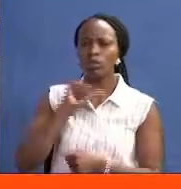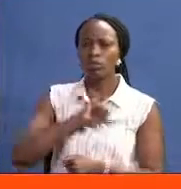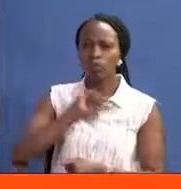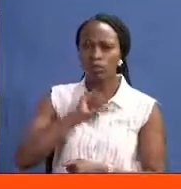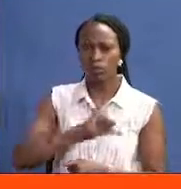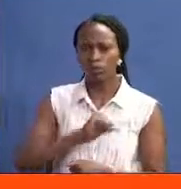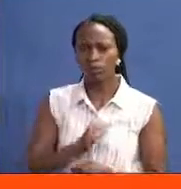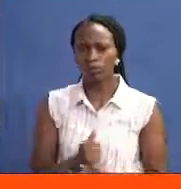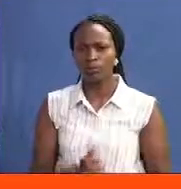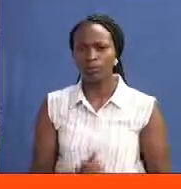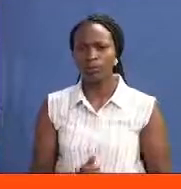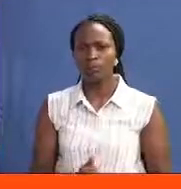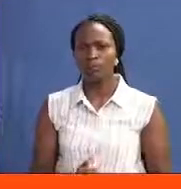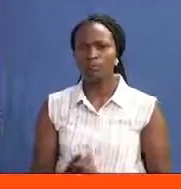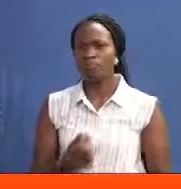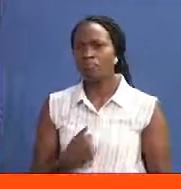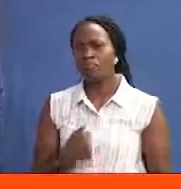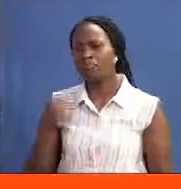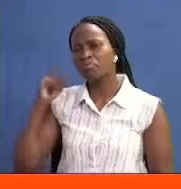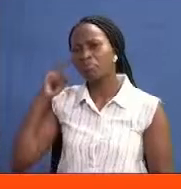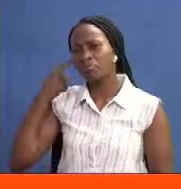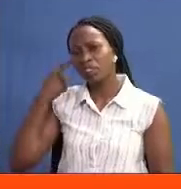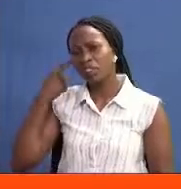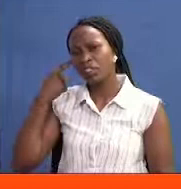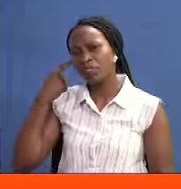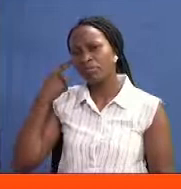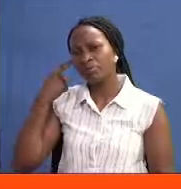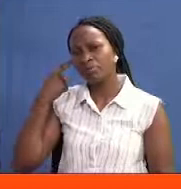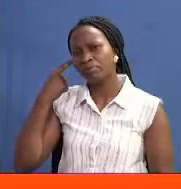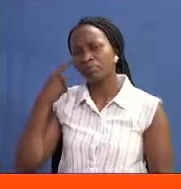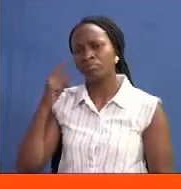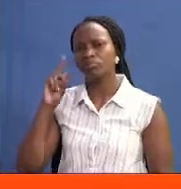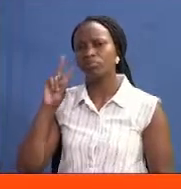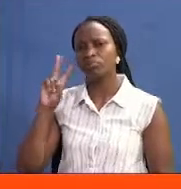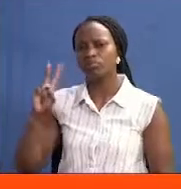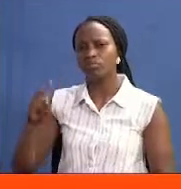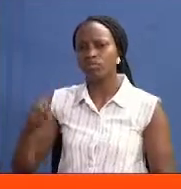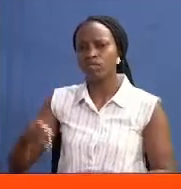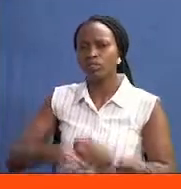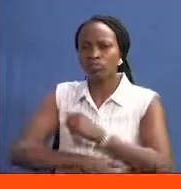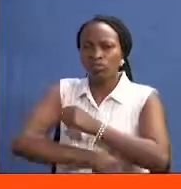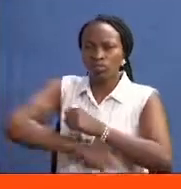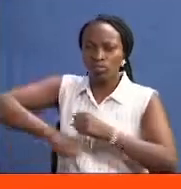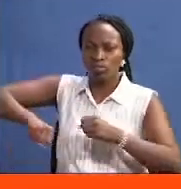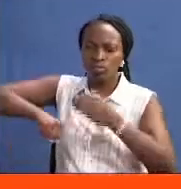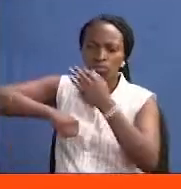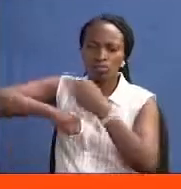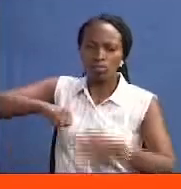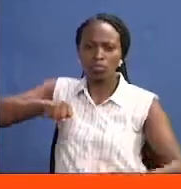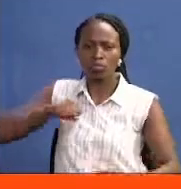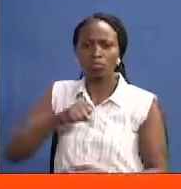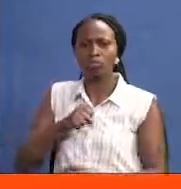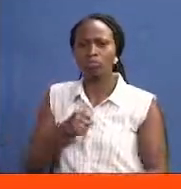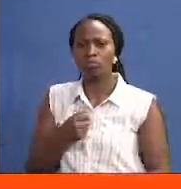currently? Yes, I think there is, it's a two-edged sword, I would like to call it. Mm-hmm. There